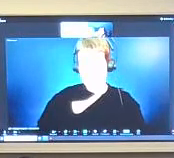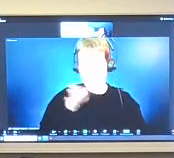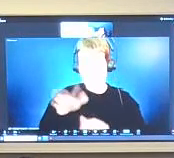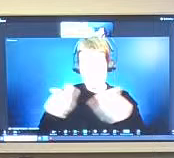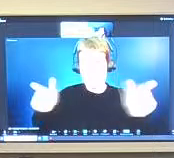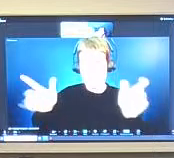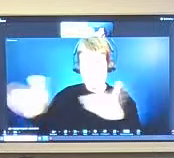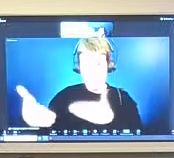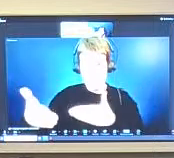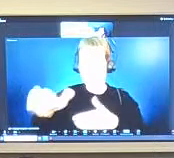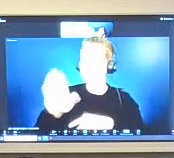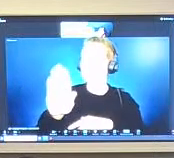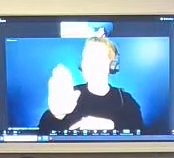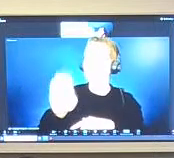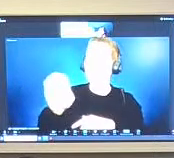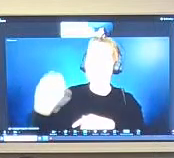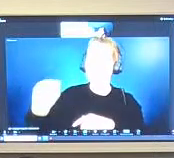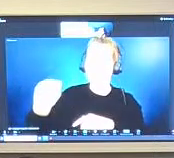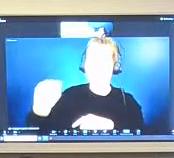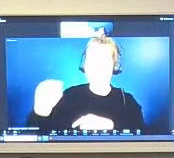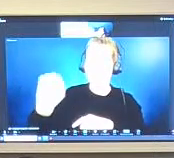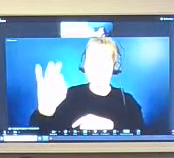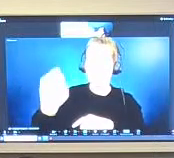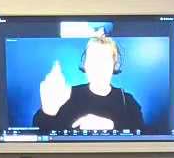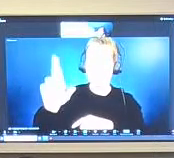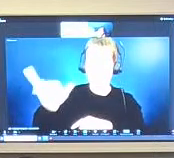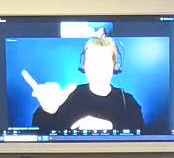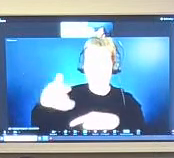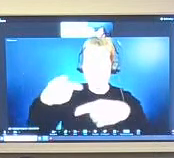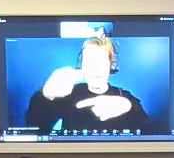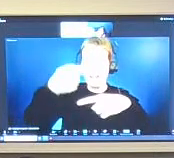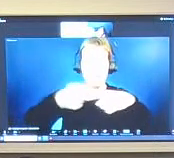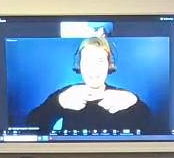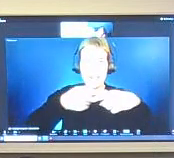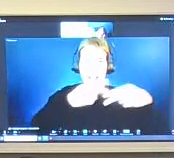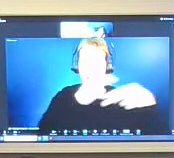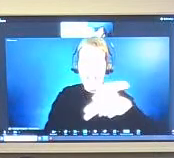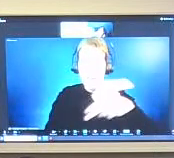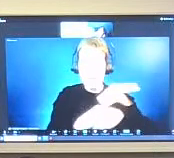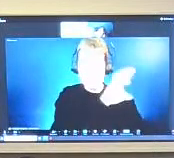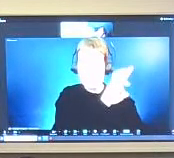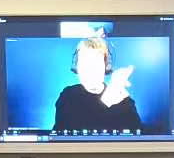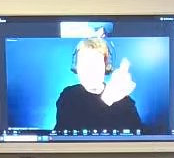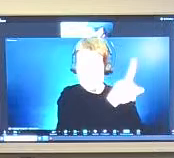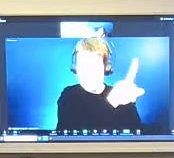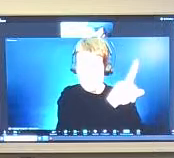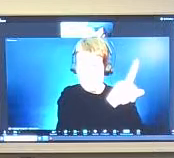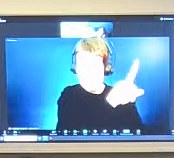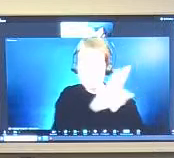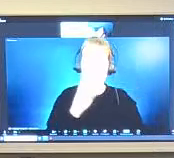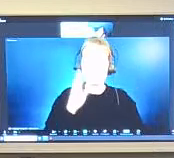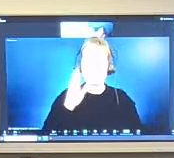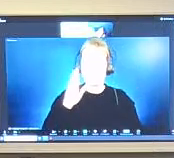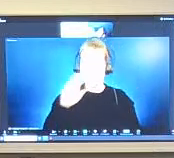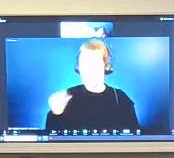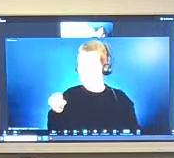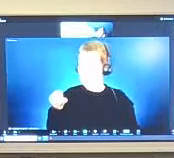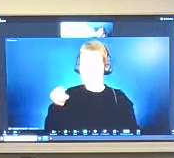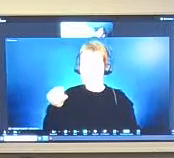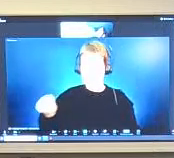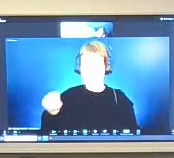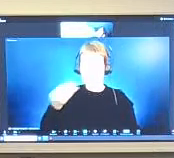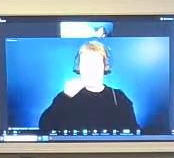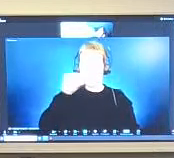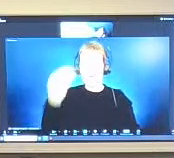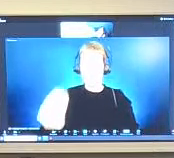Ferry and Highway 61. There's a button for the crosswalk, but it's hard for me